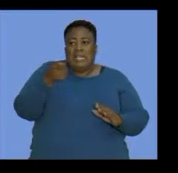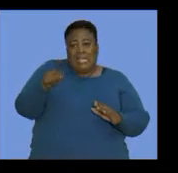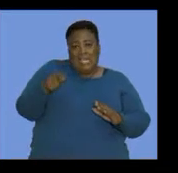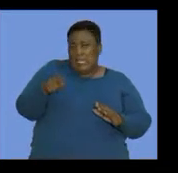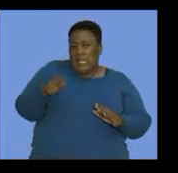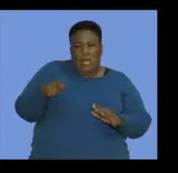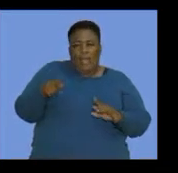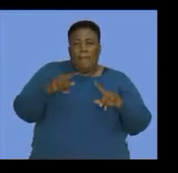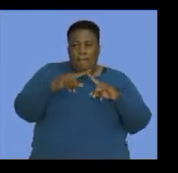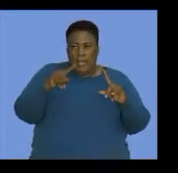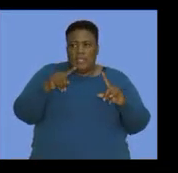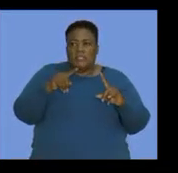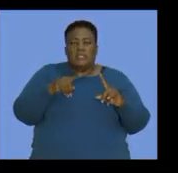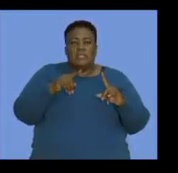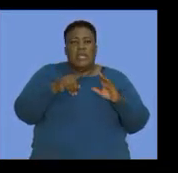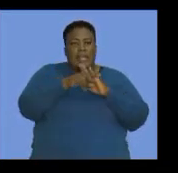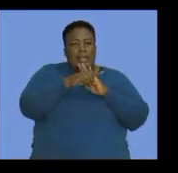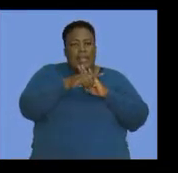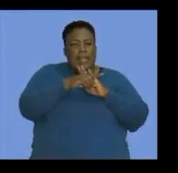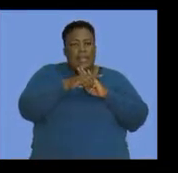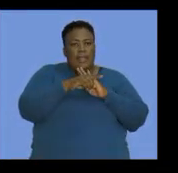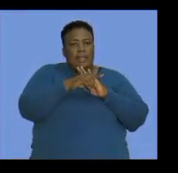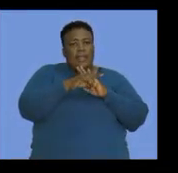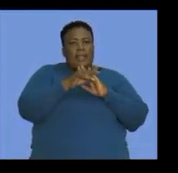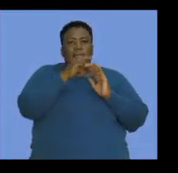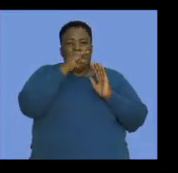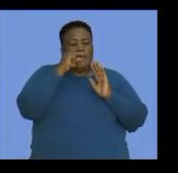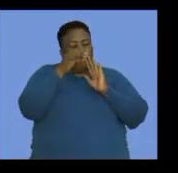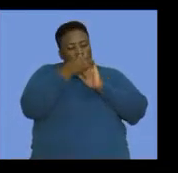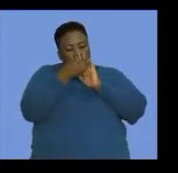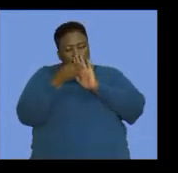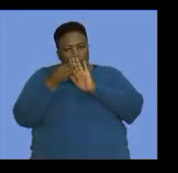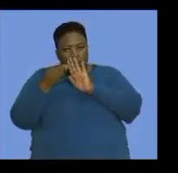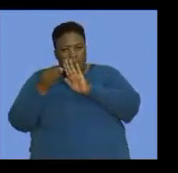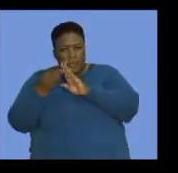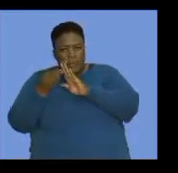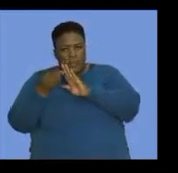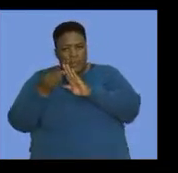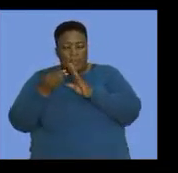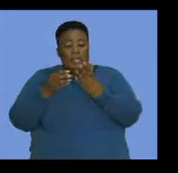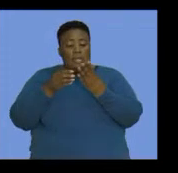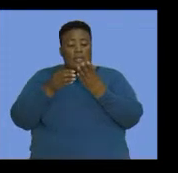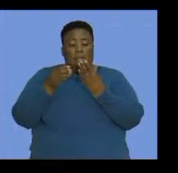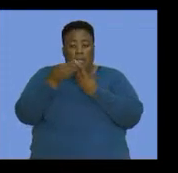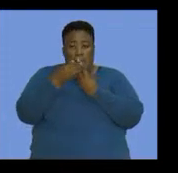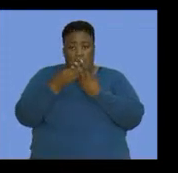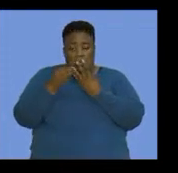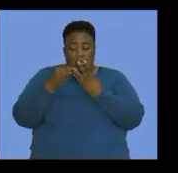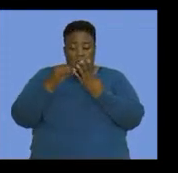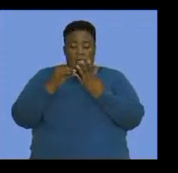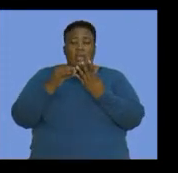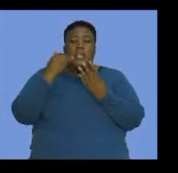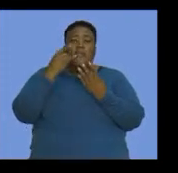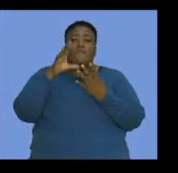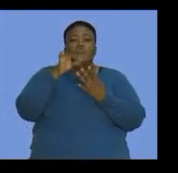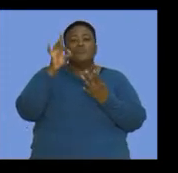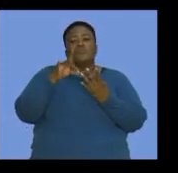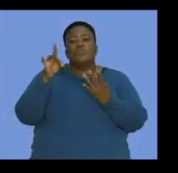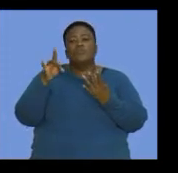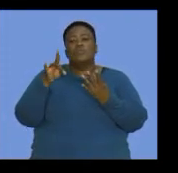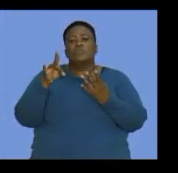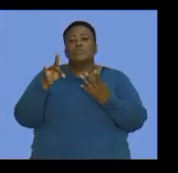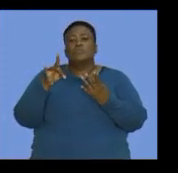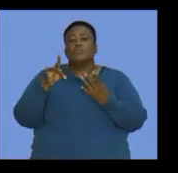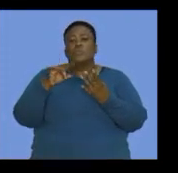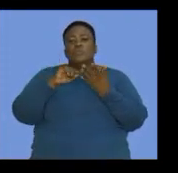a key, but I have labeled the bars on the x-axis in terms of the time period. If you chose